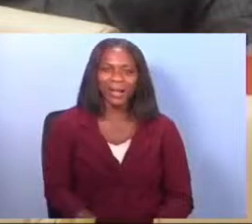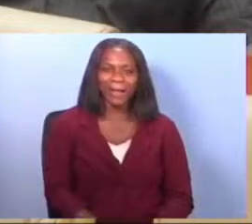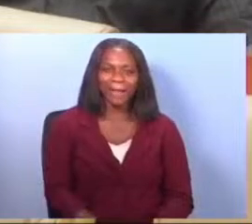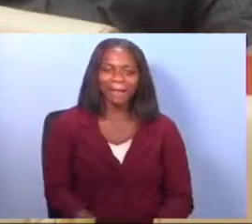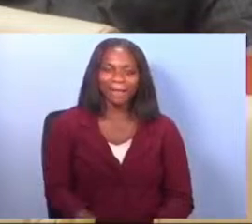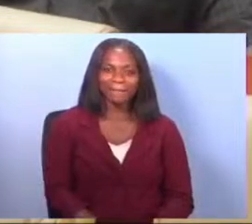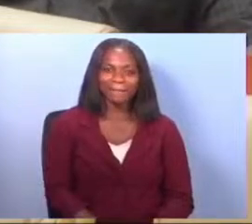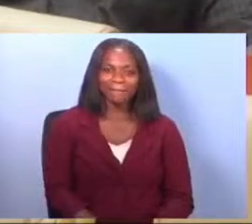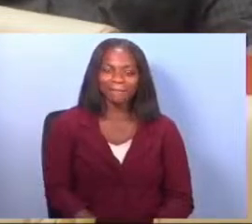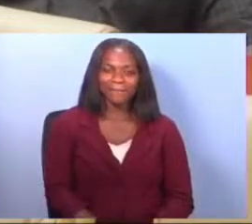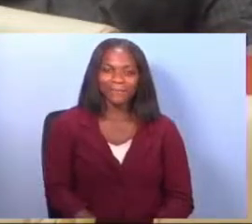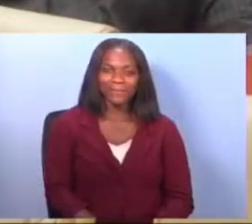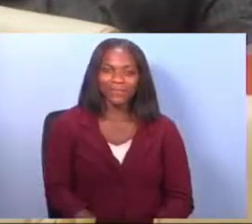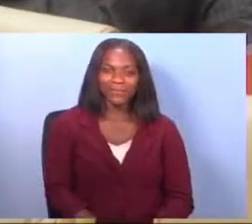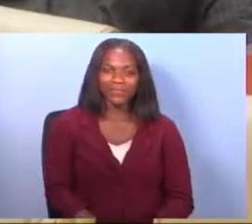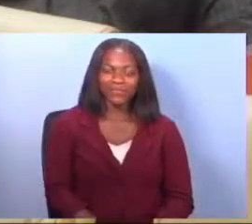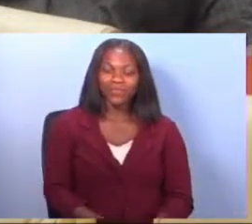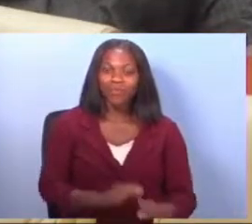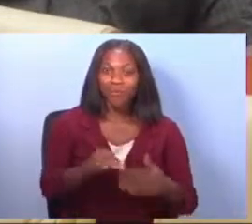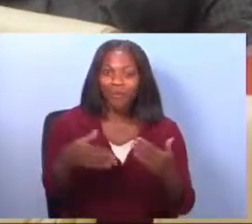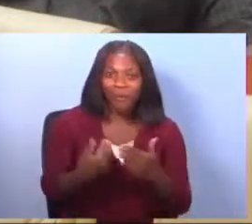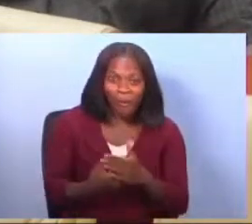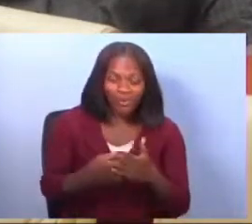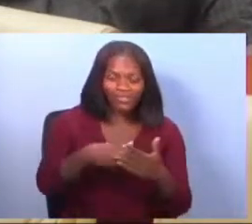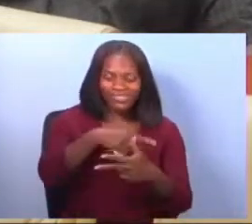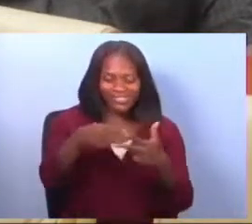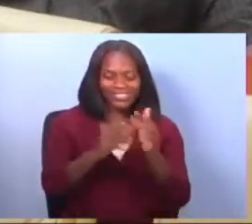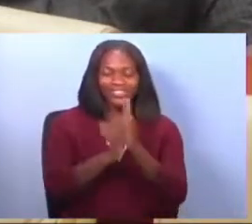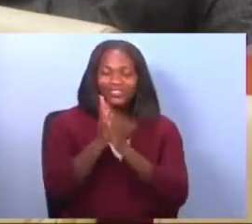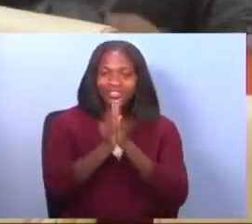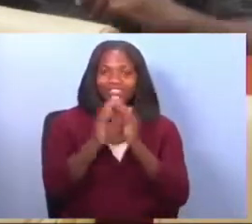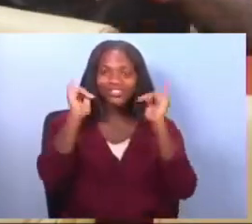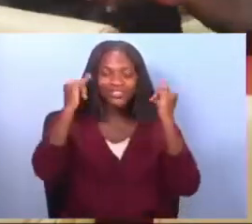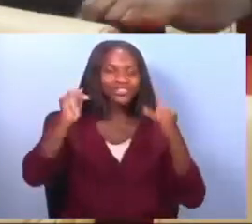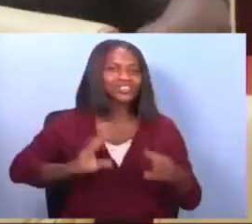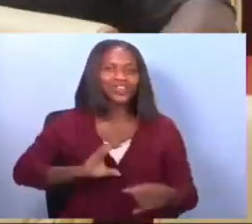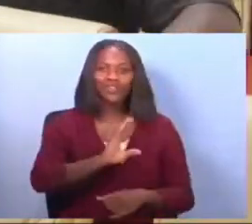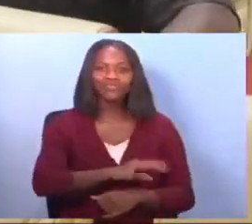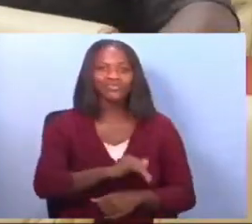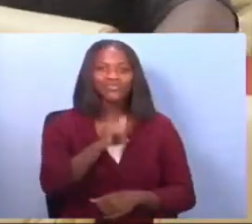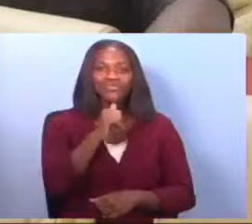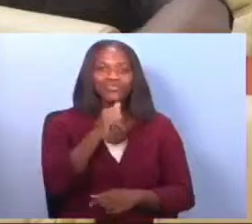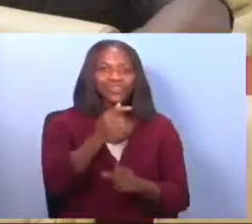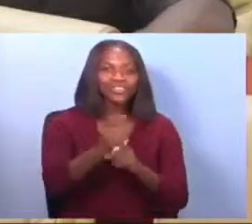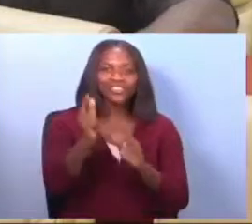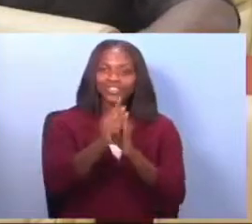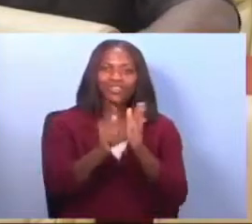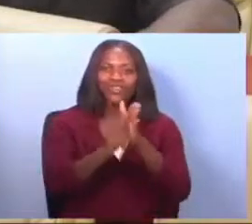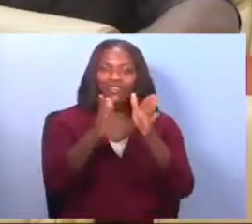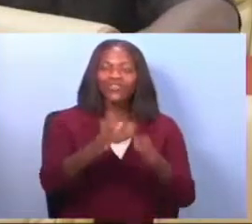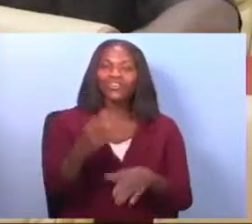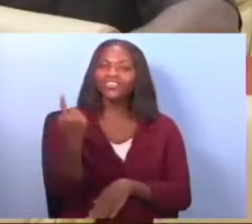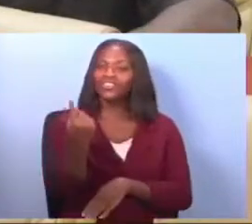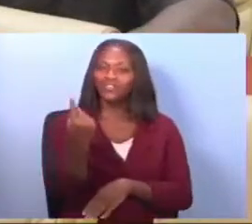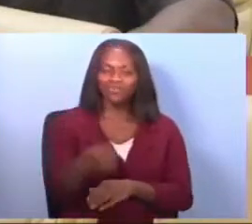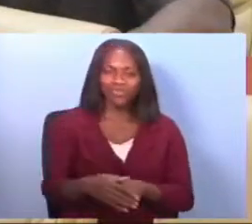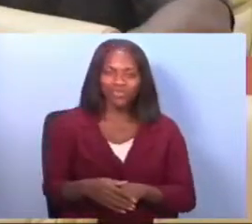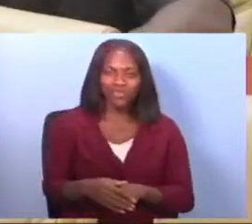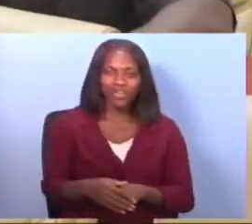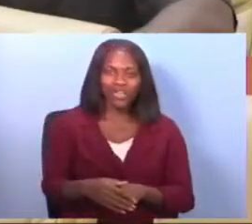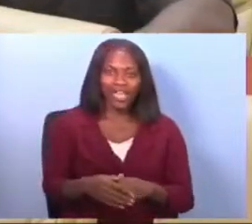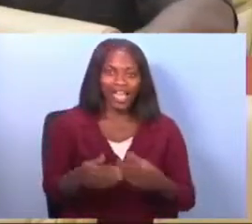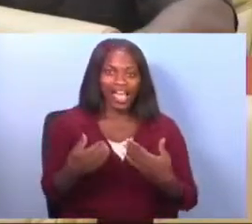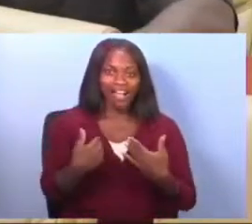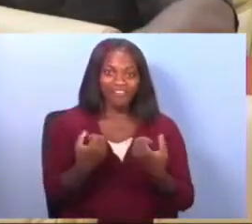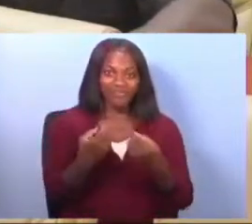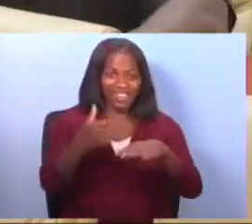There are parties that should be interested in the Judiciary Committee. So it doesn't have to be the lawyers alone, but the accused persons, and there are many